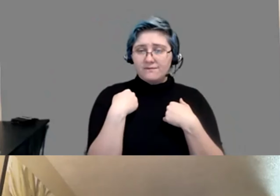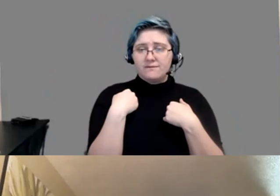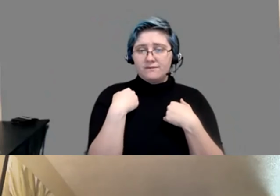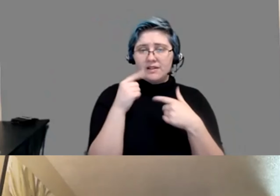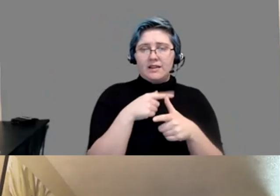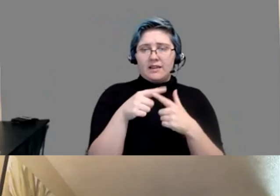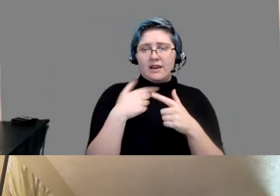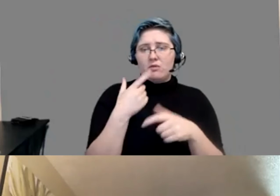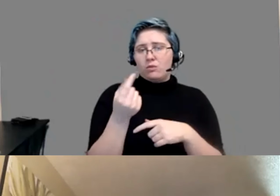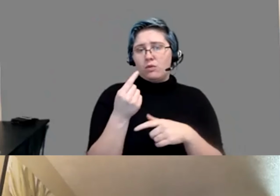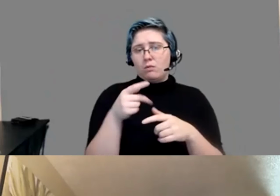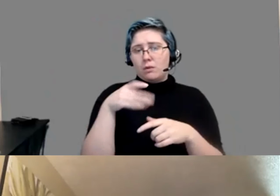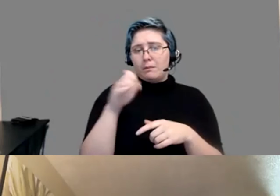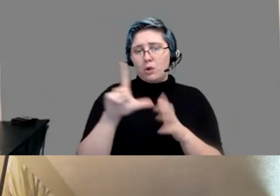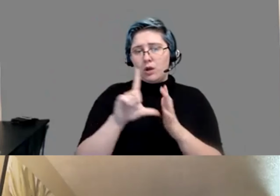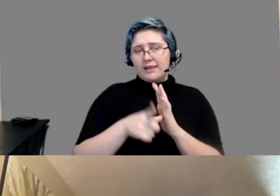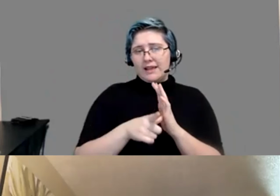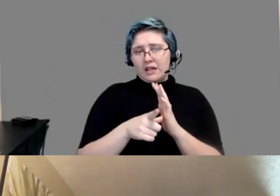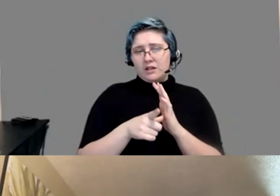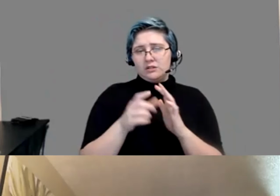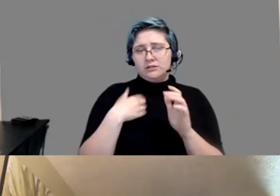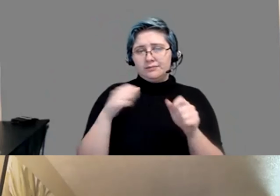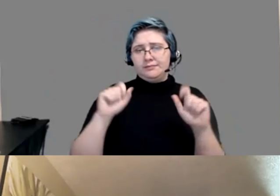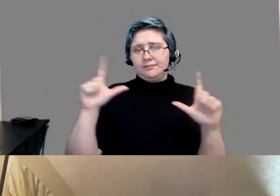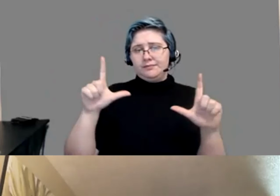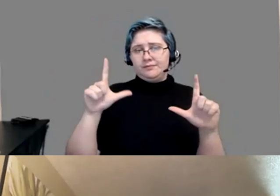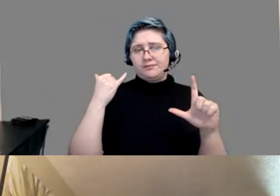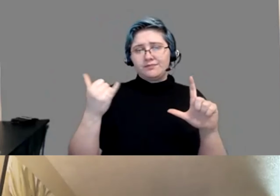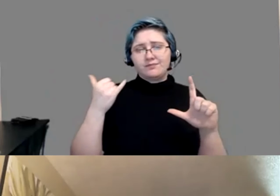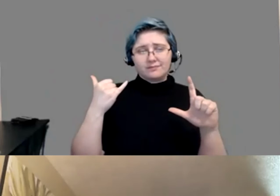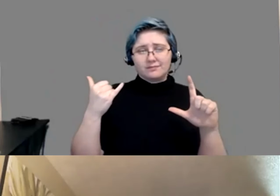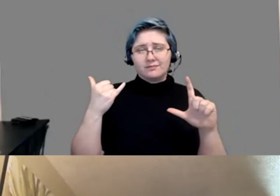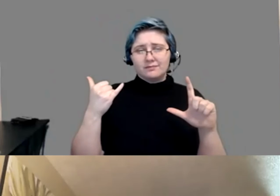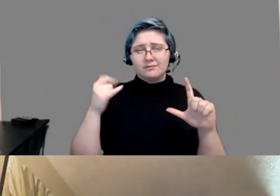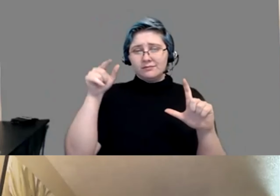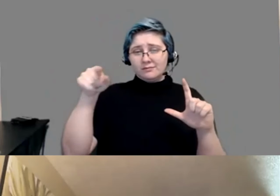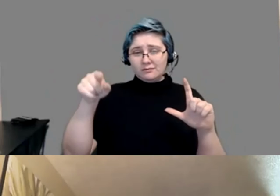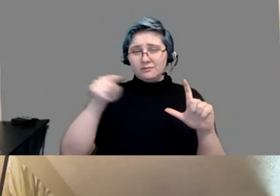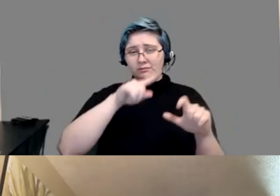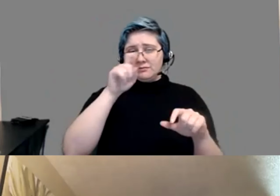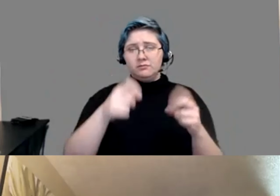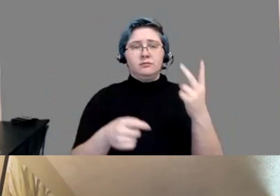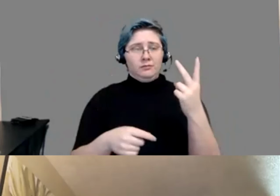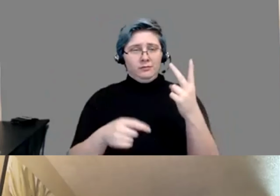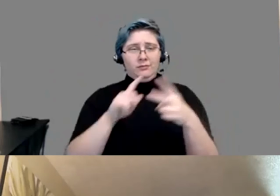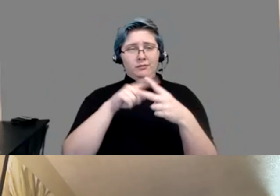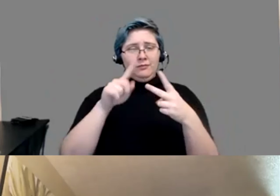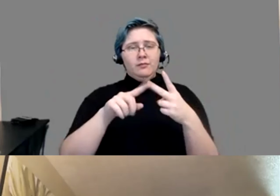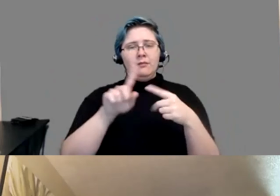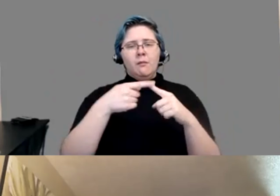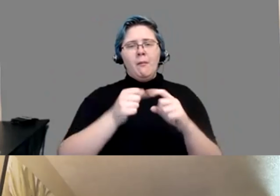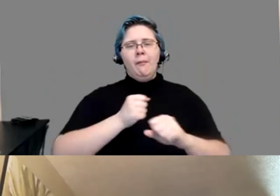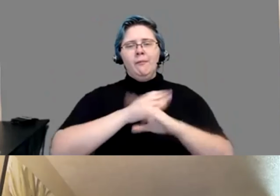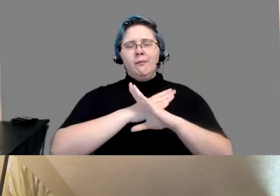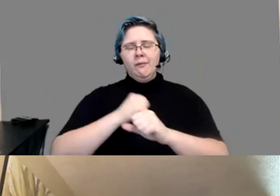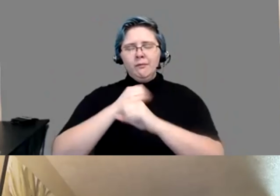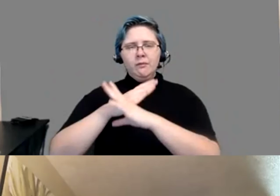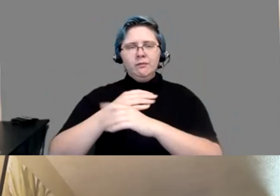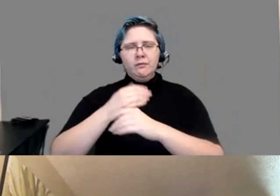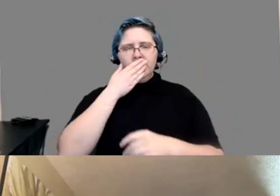got another poll question later. So I'm going to launch this right now. So this is a question, 2 questions on barriers